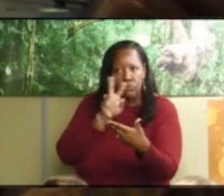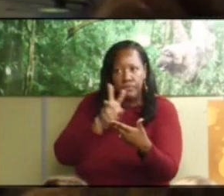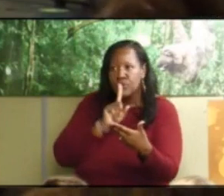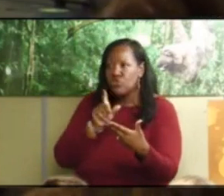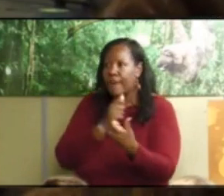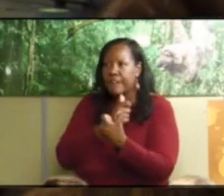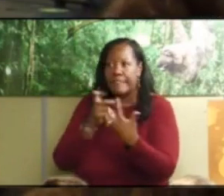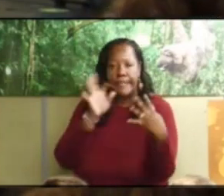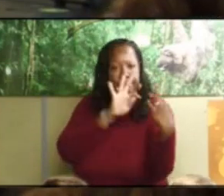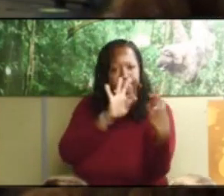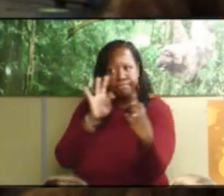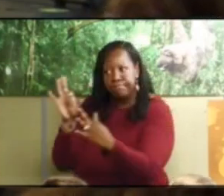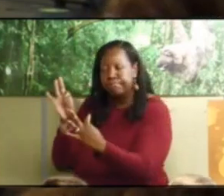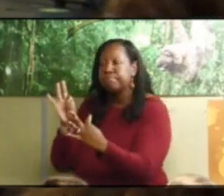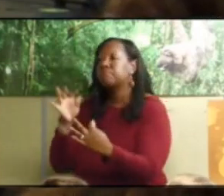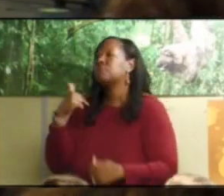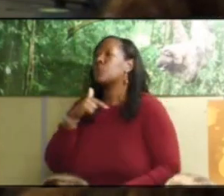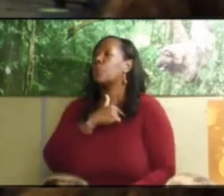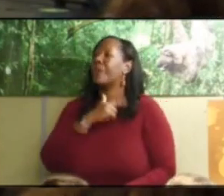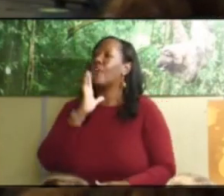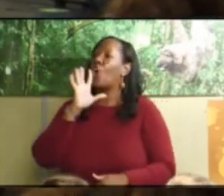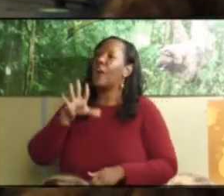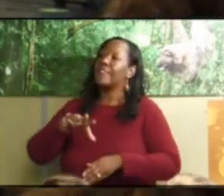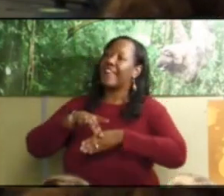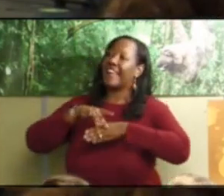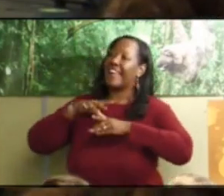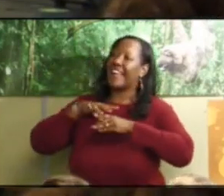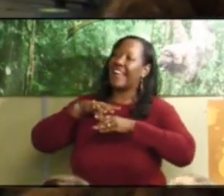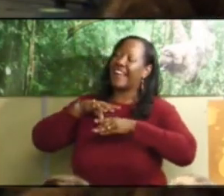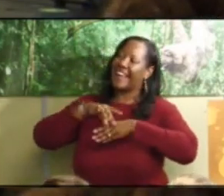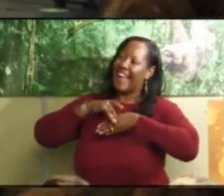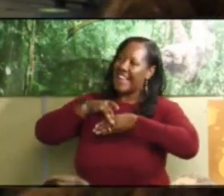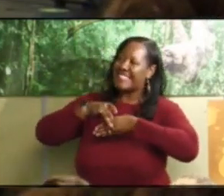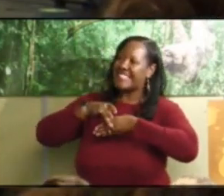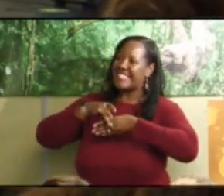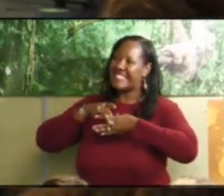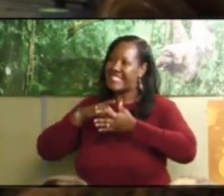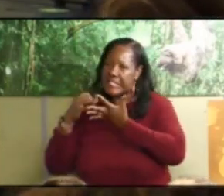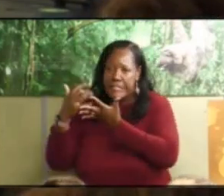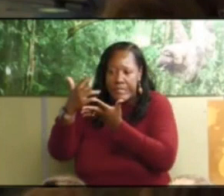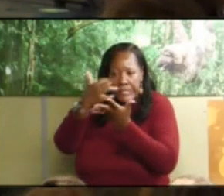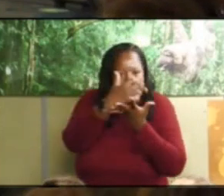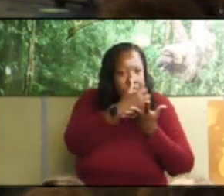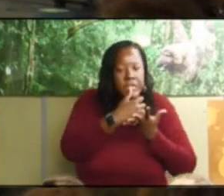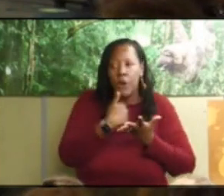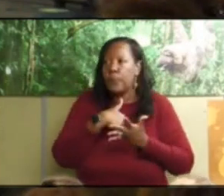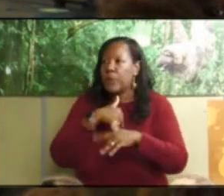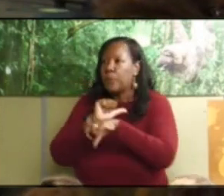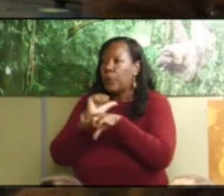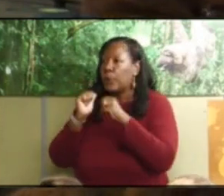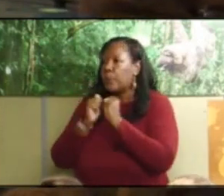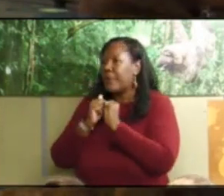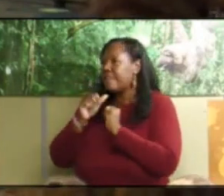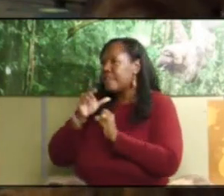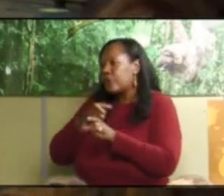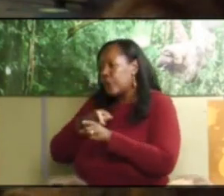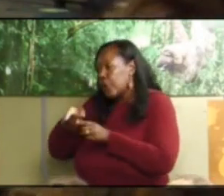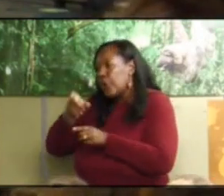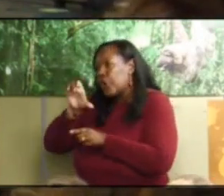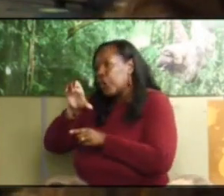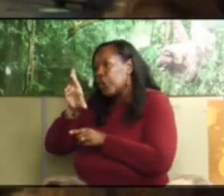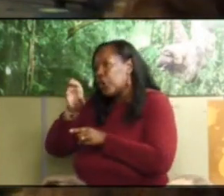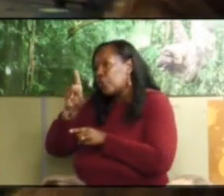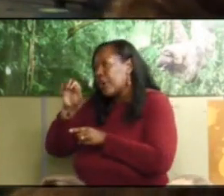stuff. So we are kind of the content wranglers, and we work with curators and subject matter experts to help them